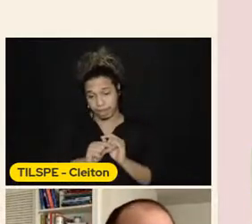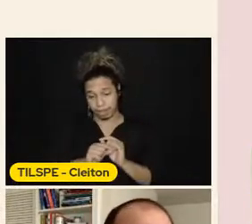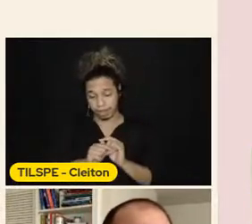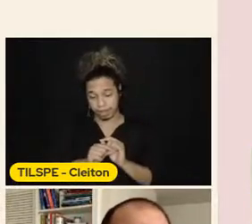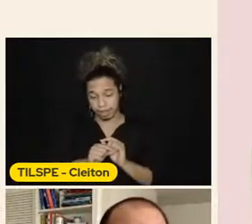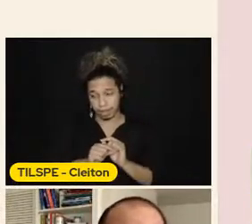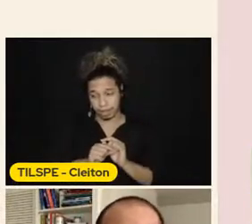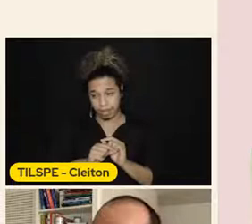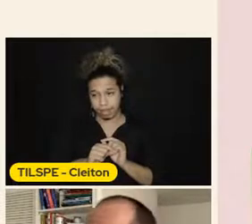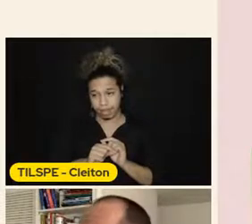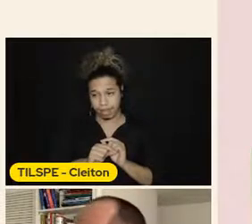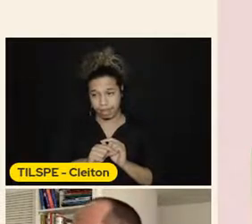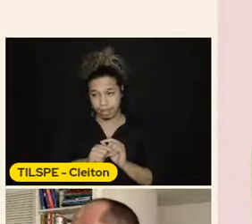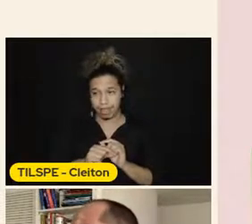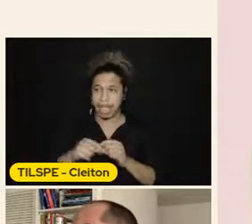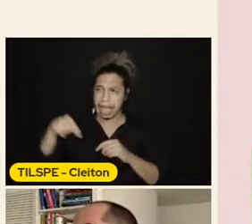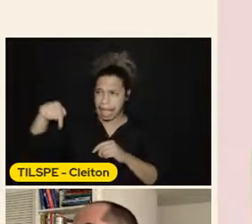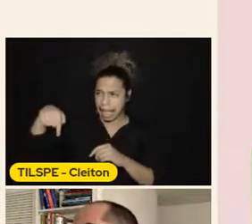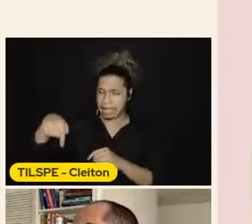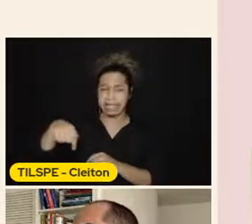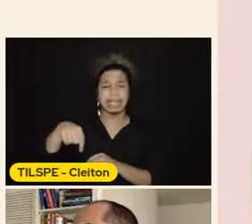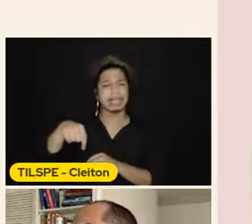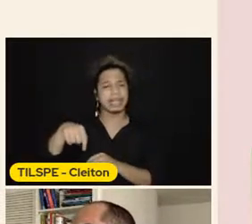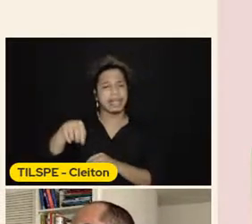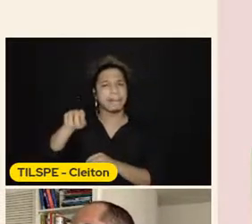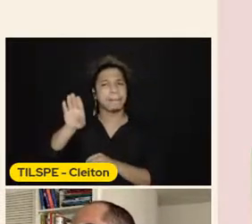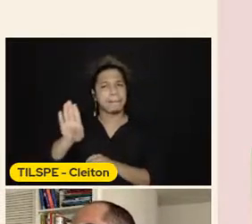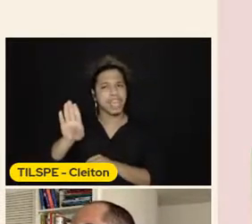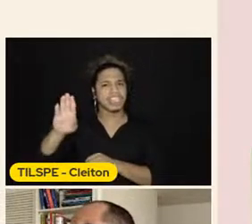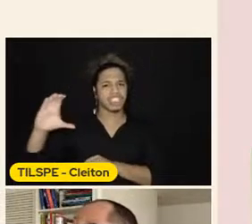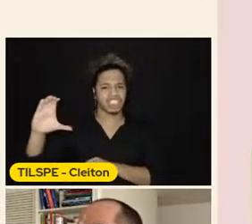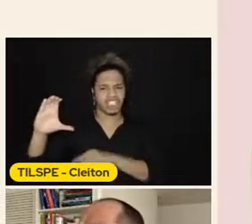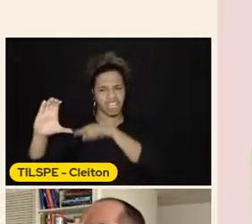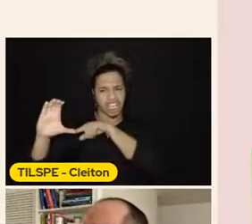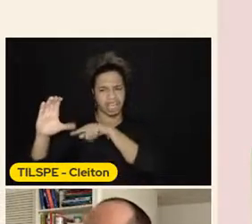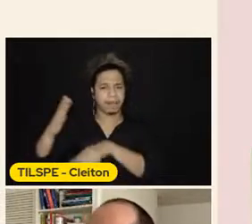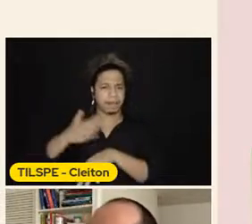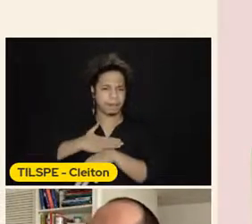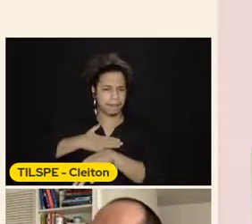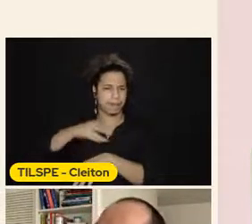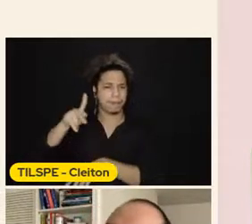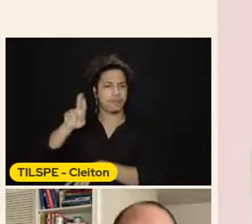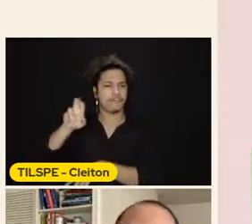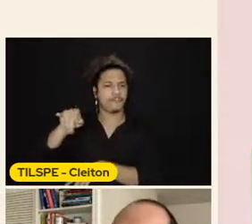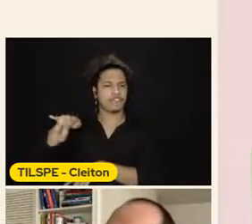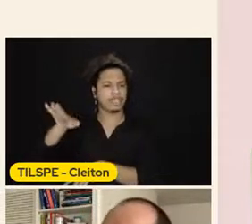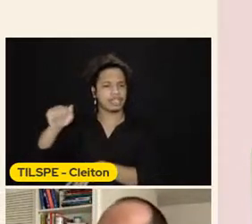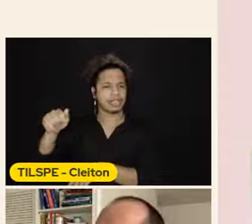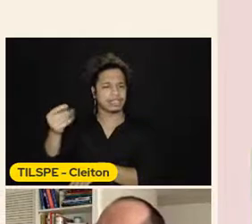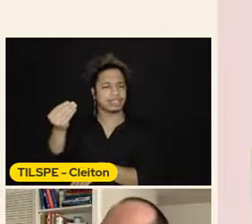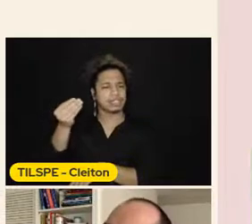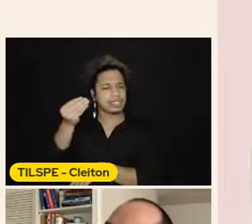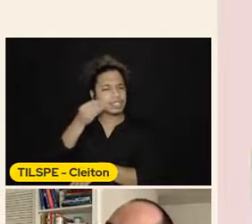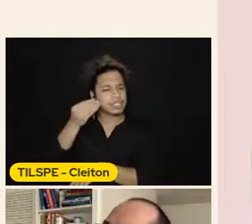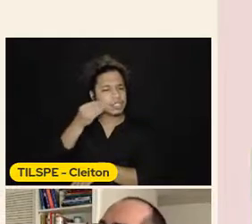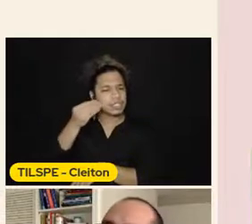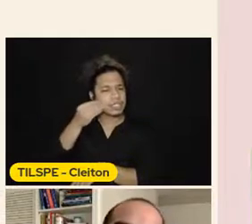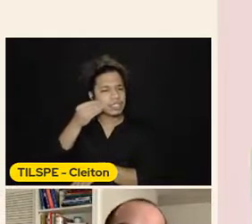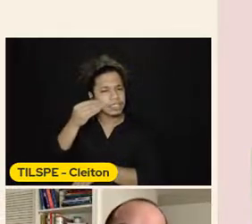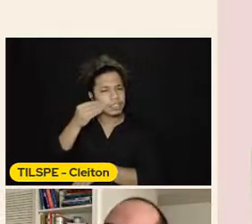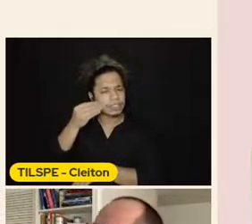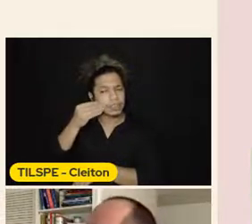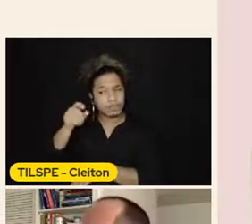as it's said in the British Columbia curriculum, we are trying to unpack the impact of colonization on First